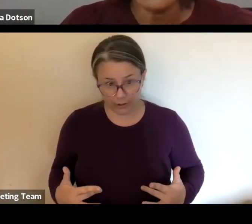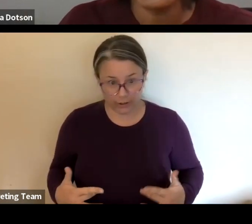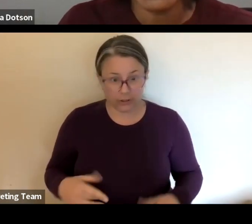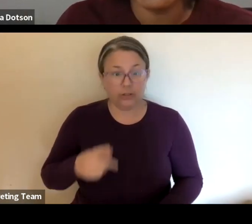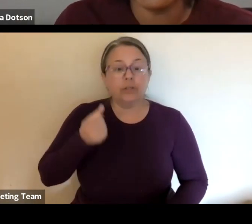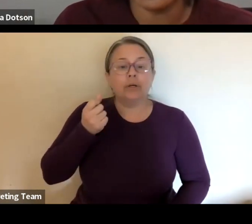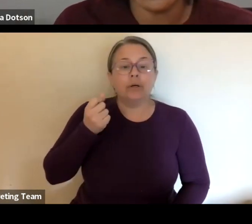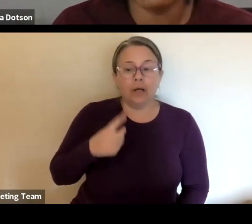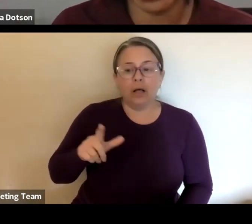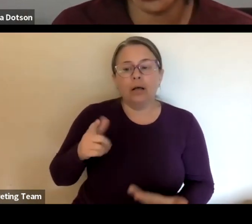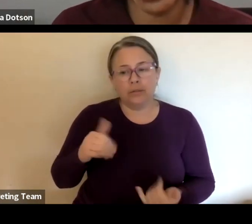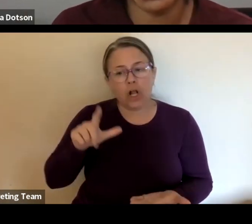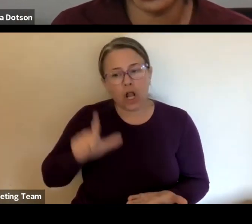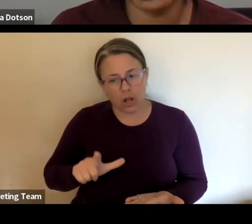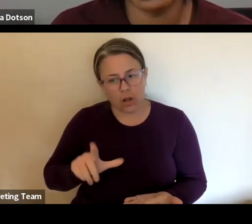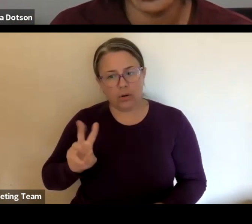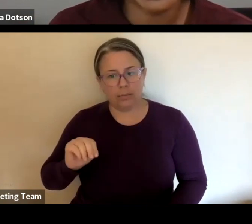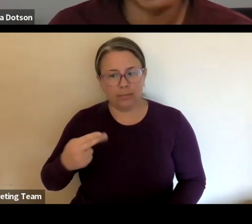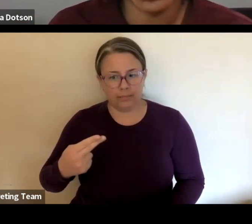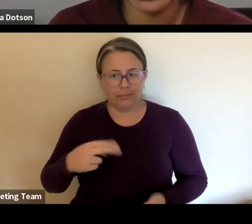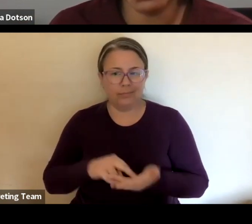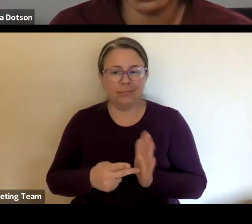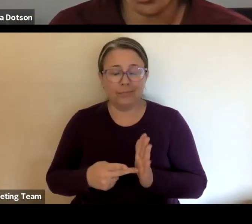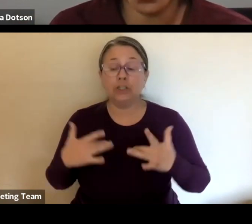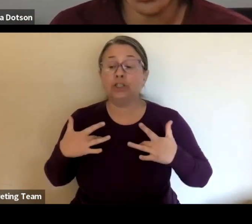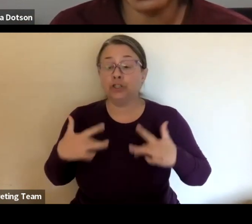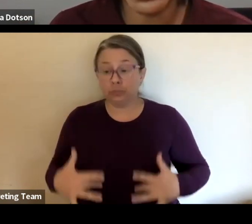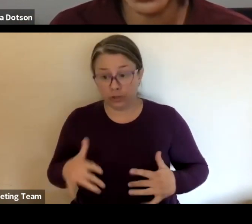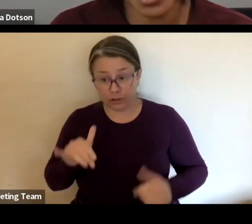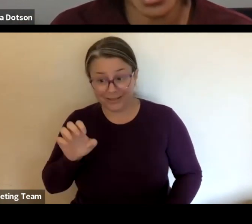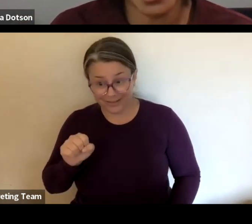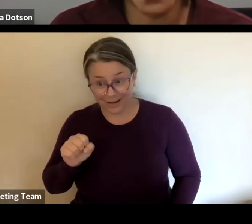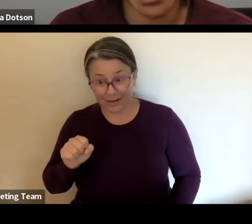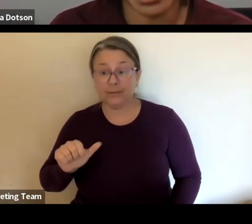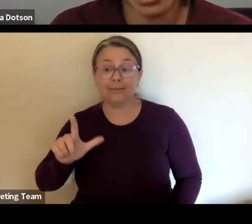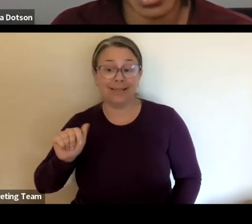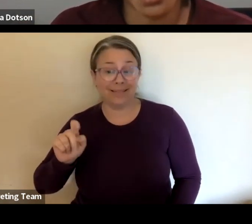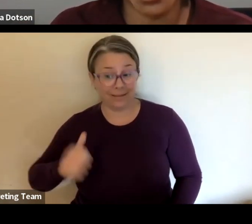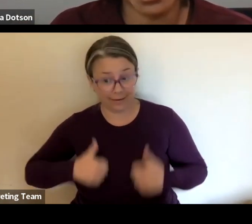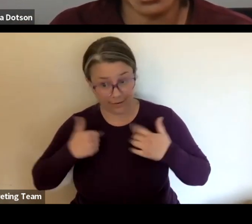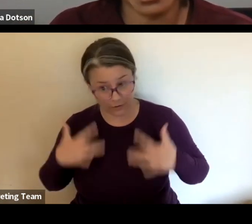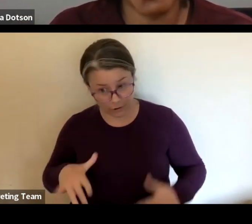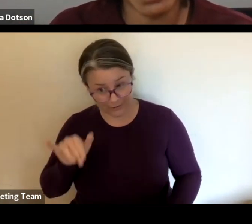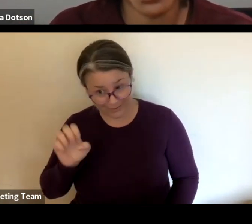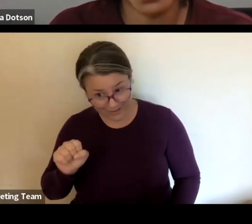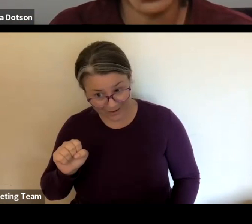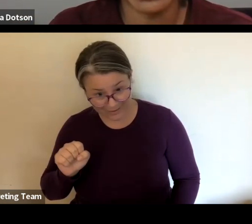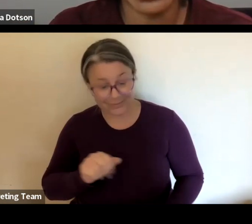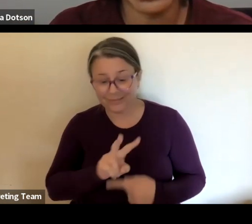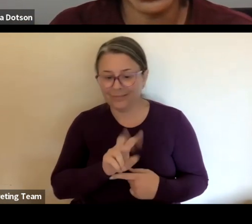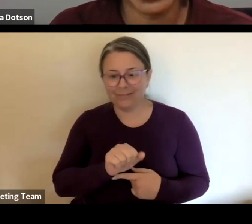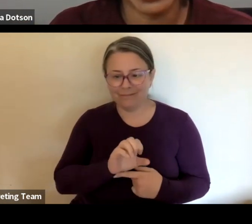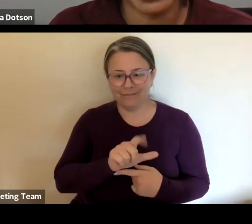not having the vascular part of it. The third set of bars are people who did not report depression, but did have